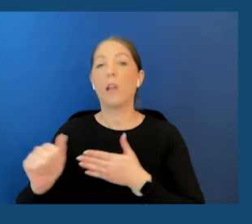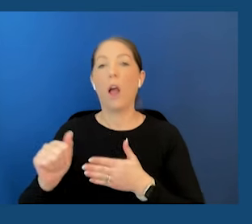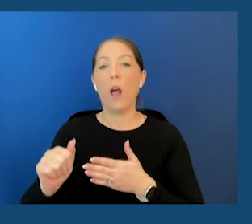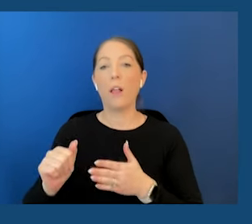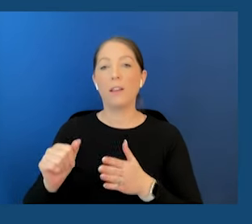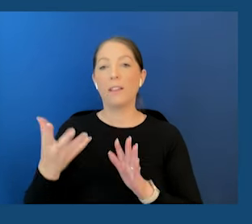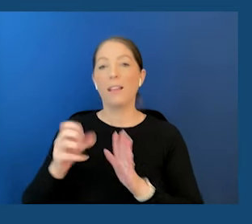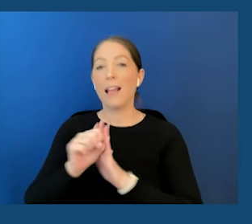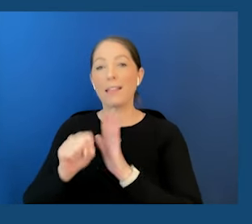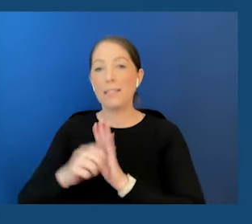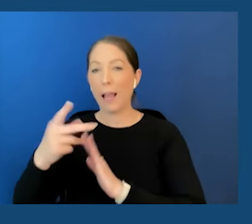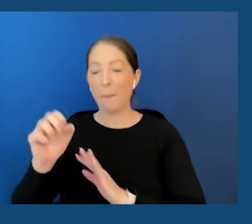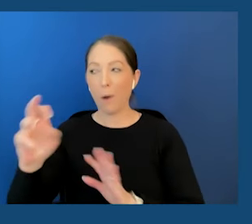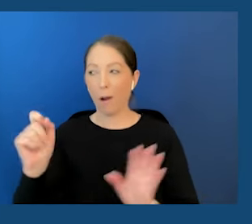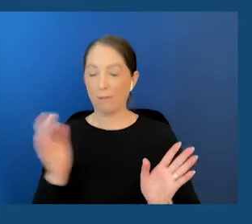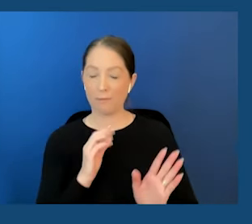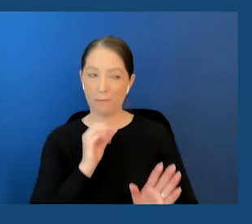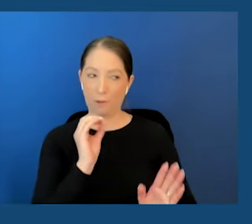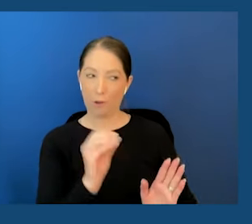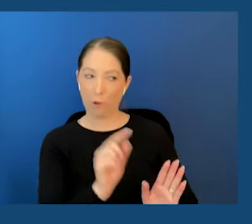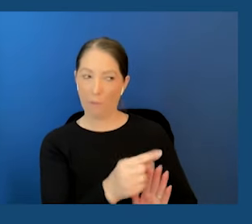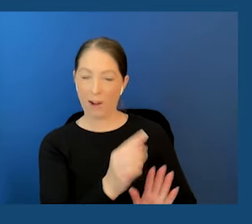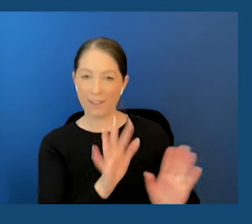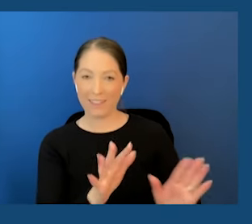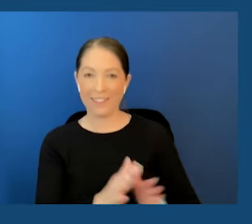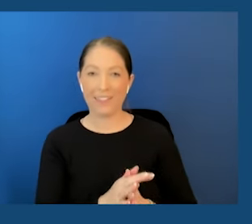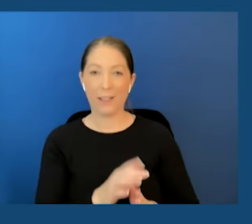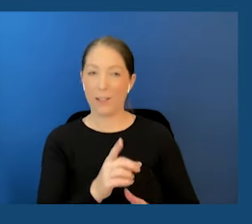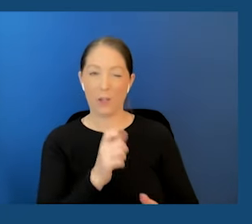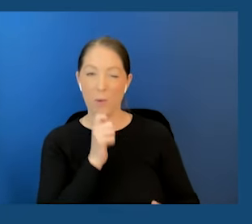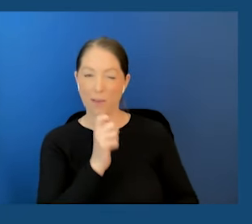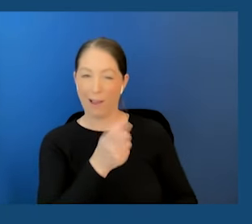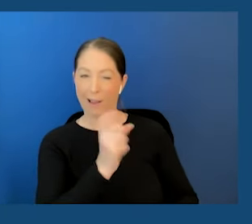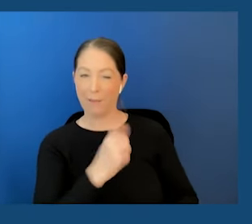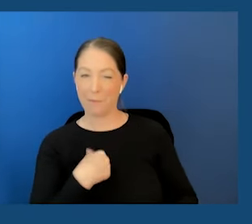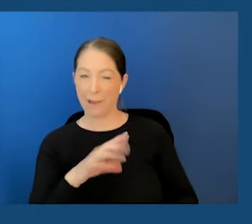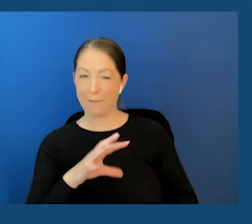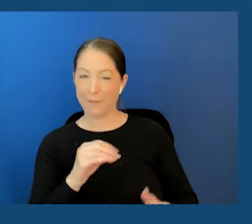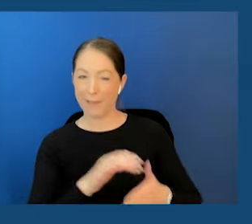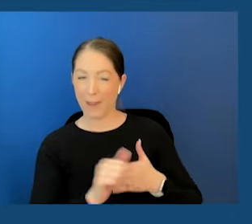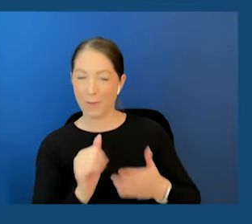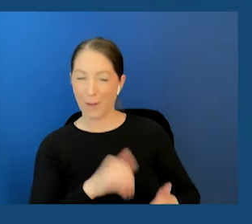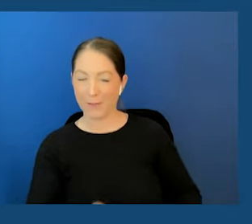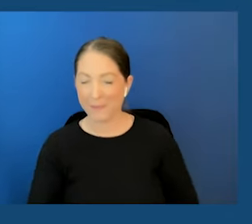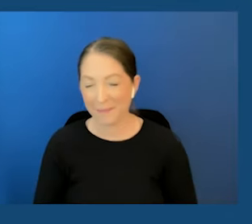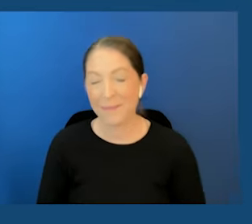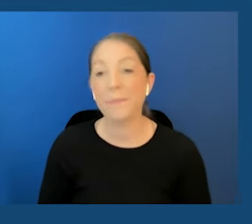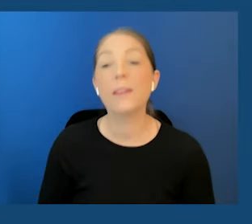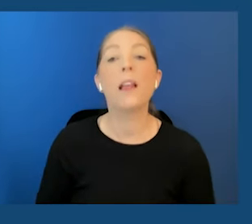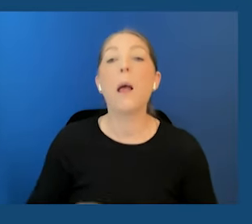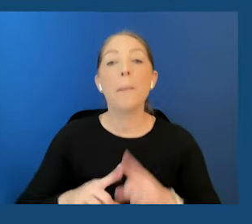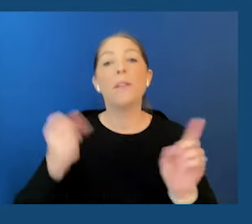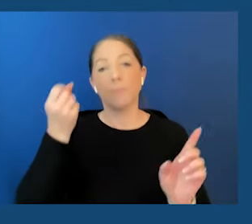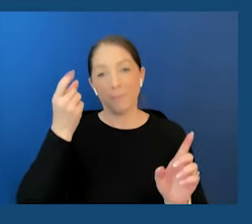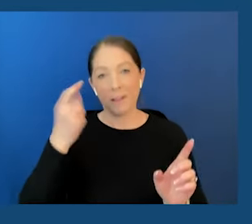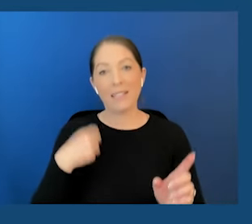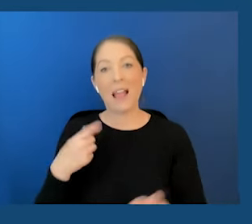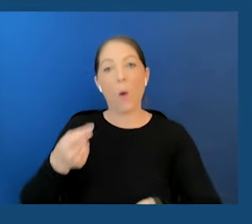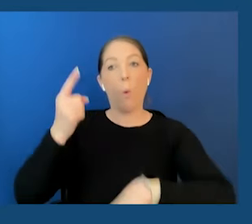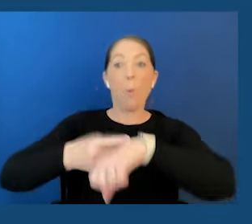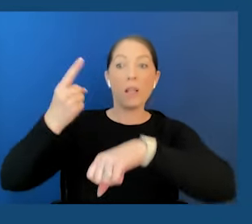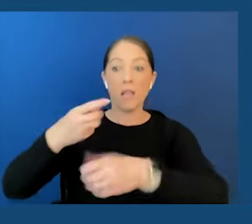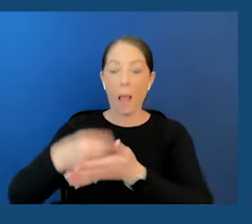have done. You would not have done that to me, but it's that one-time infusion of